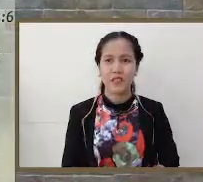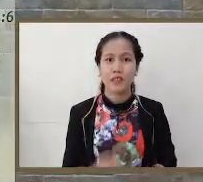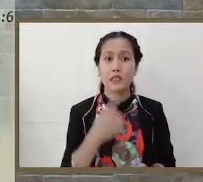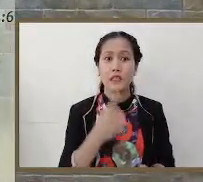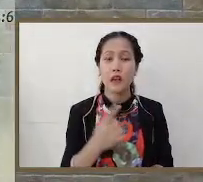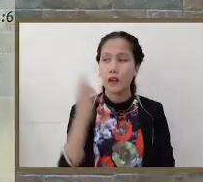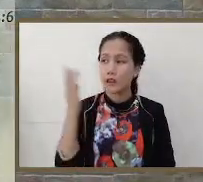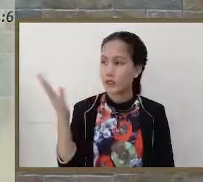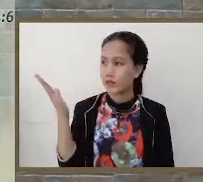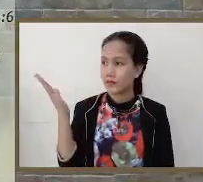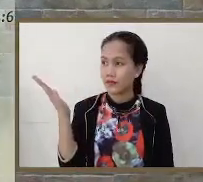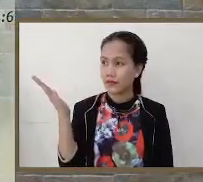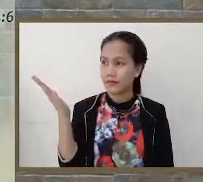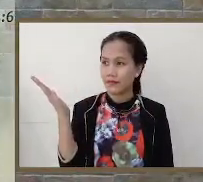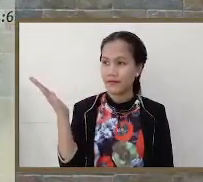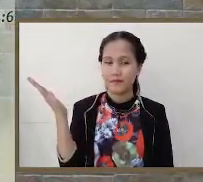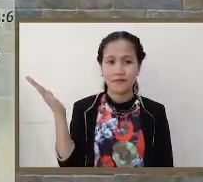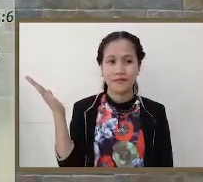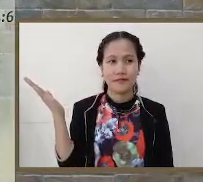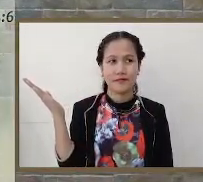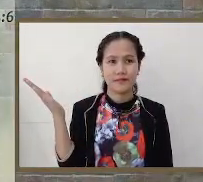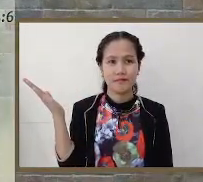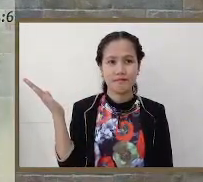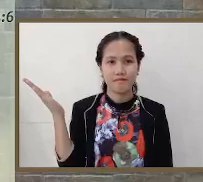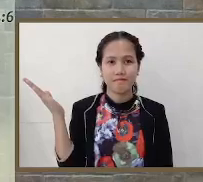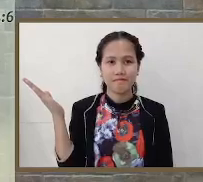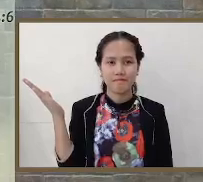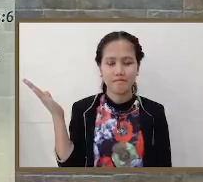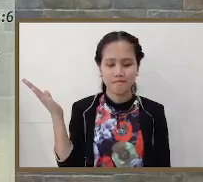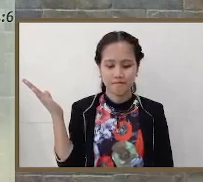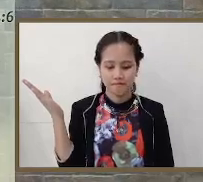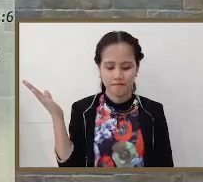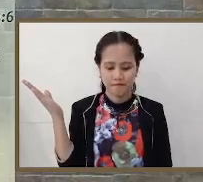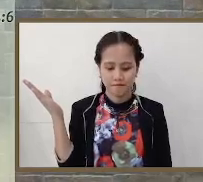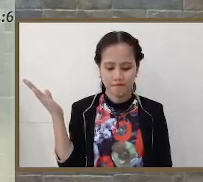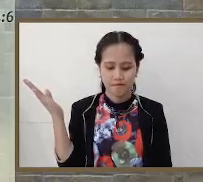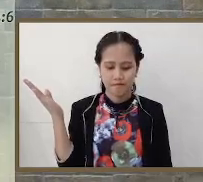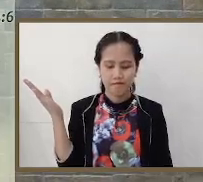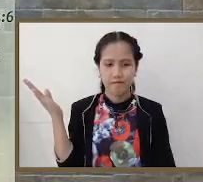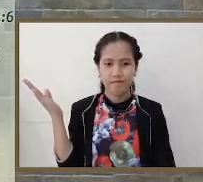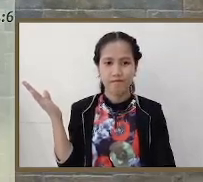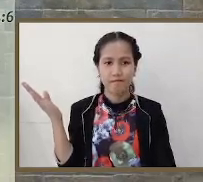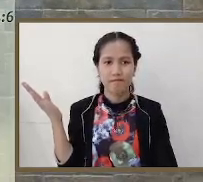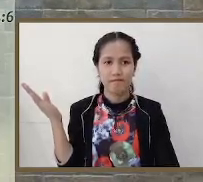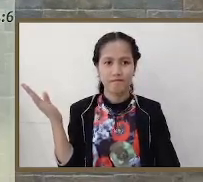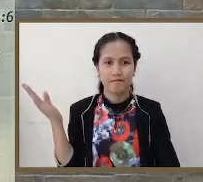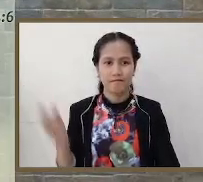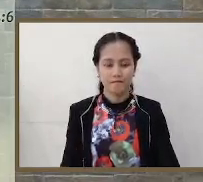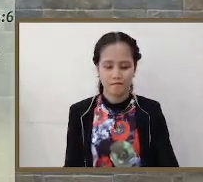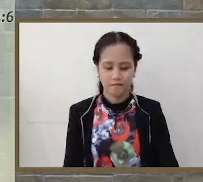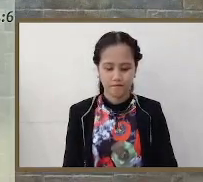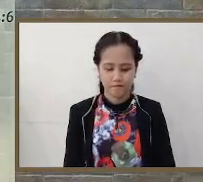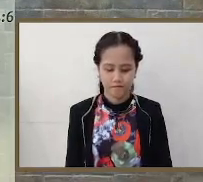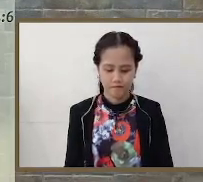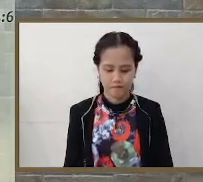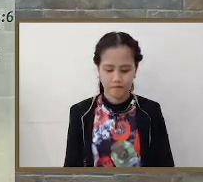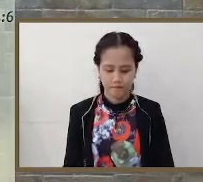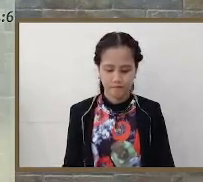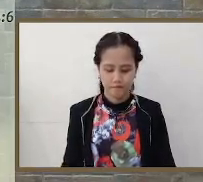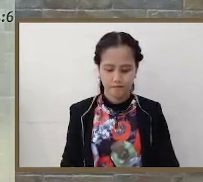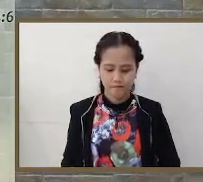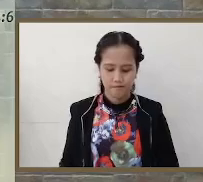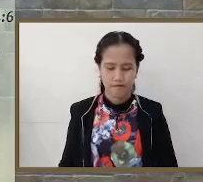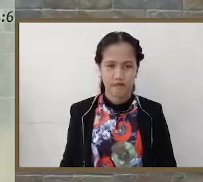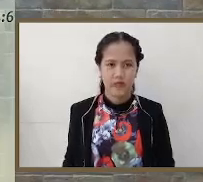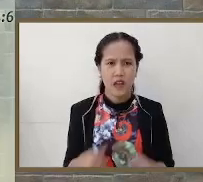my people are destroyed for lack of knowledge. Maliwanag po yung sinabi ng Biblia. Sino